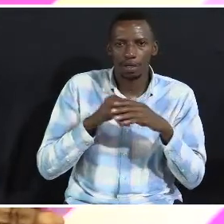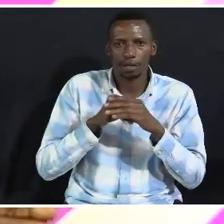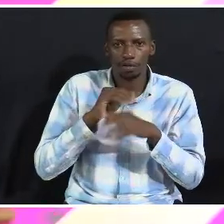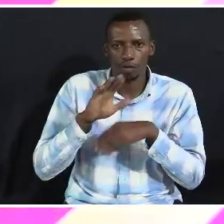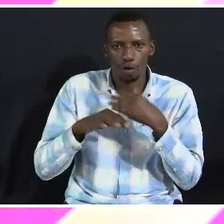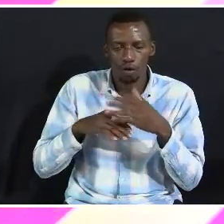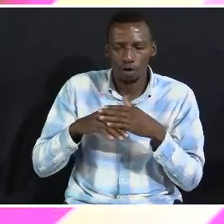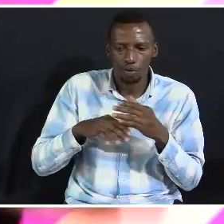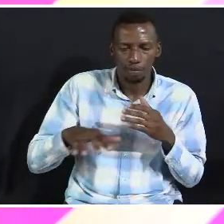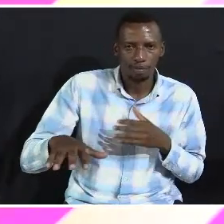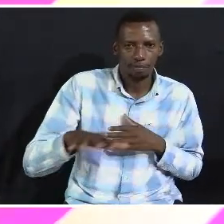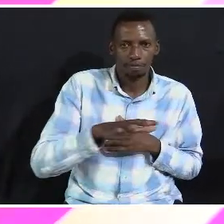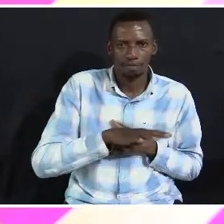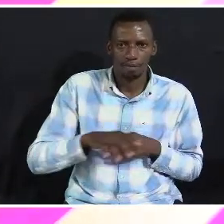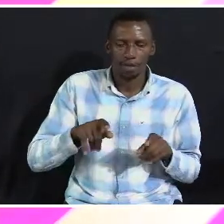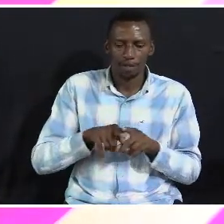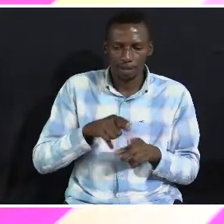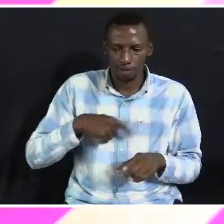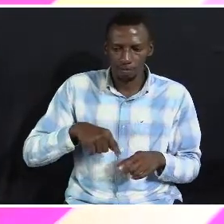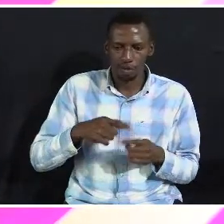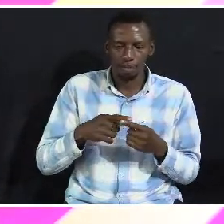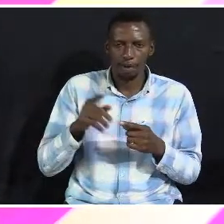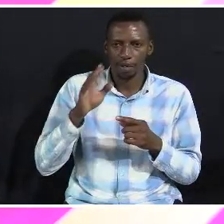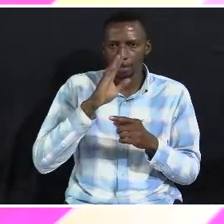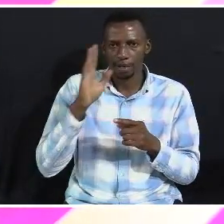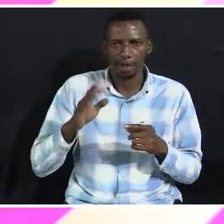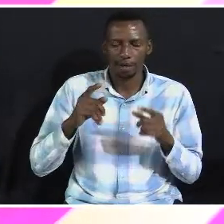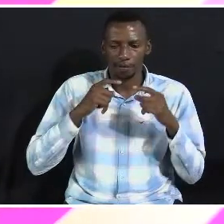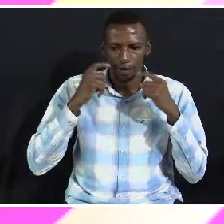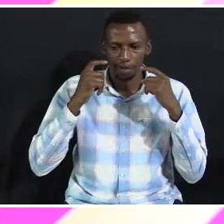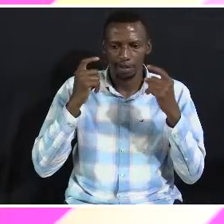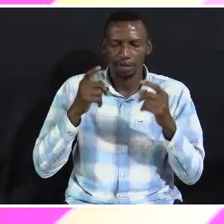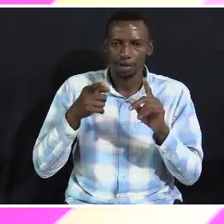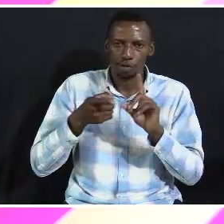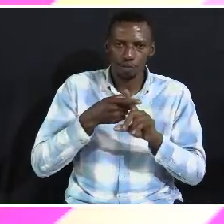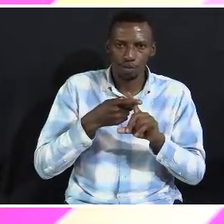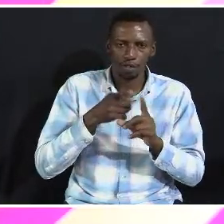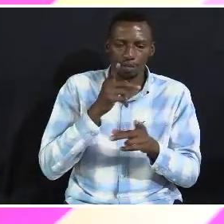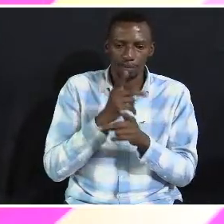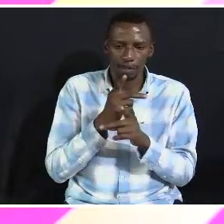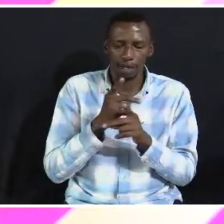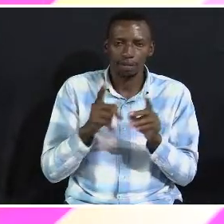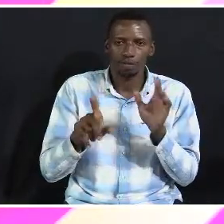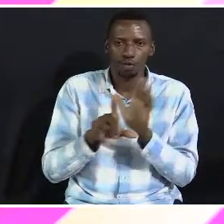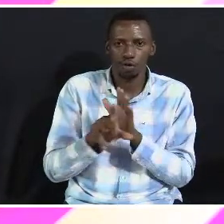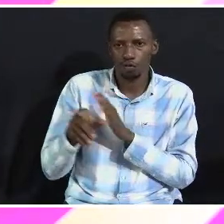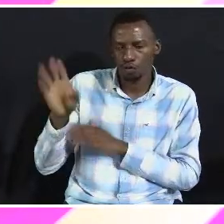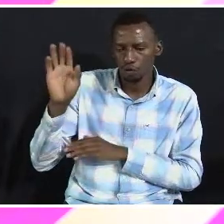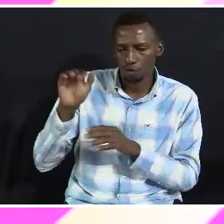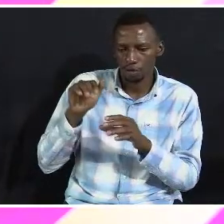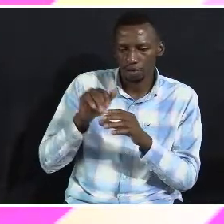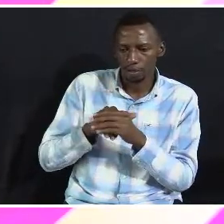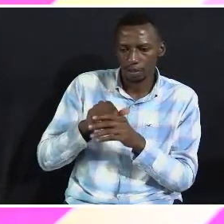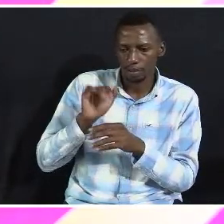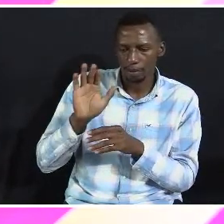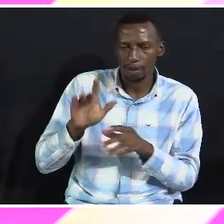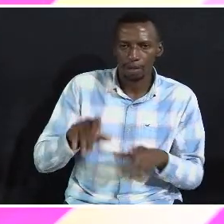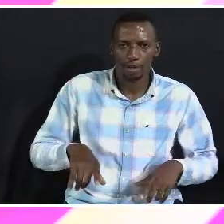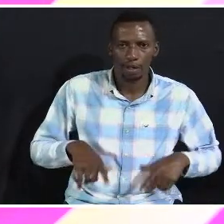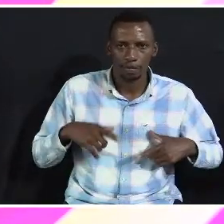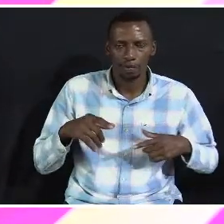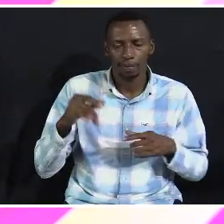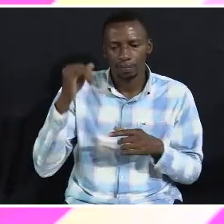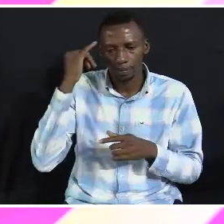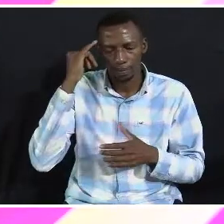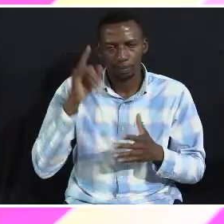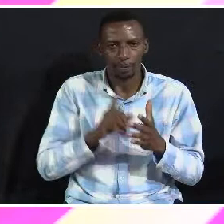we are, but he never sinned. He positively kept the law of God in his humanity. This brings us to the point that